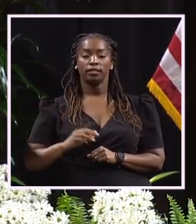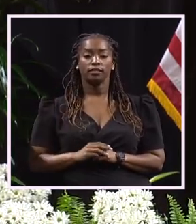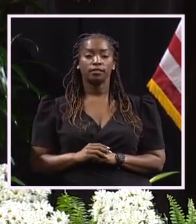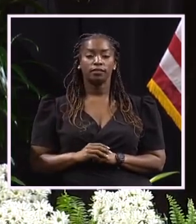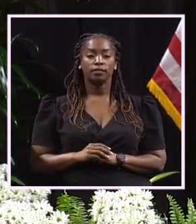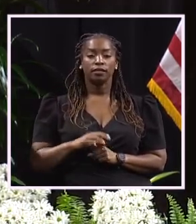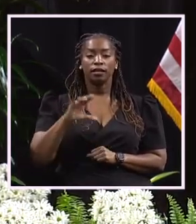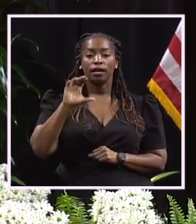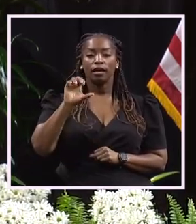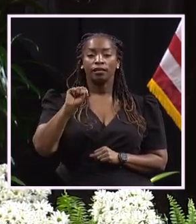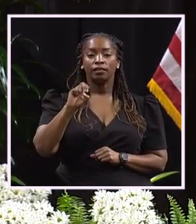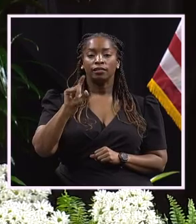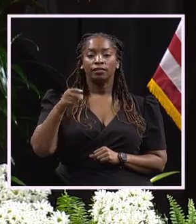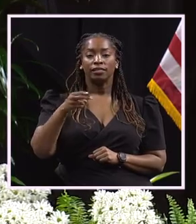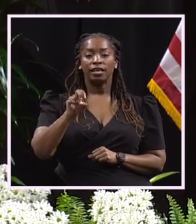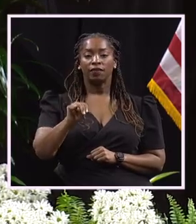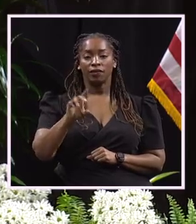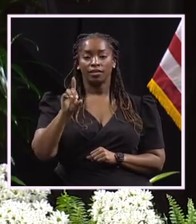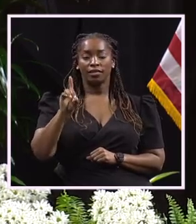Stephen David Benavides,